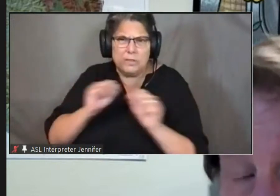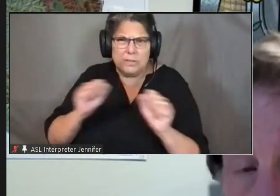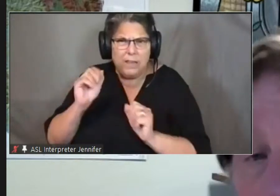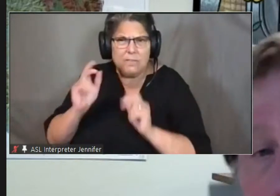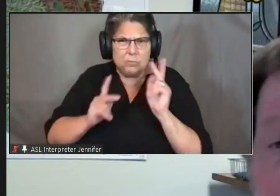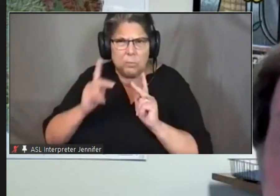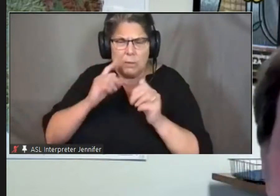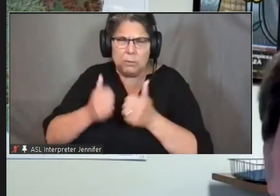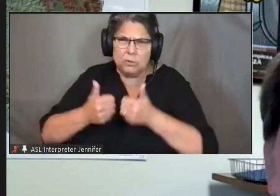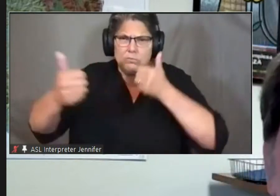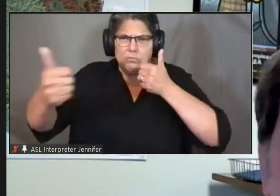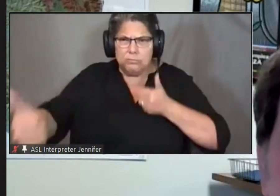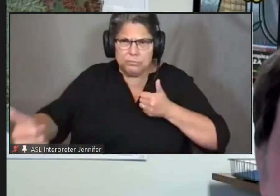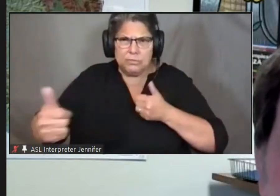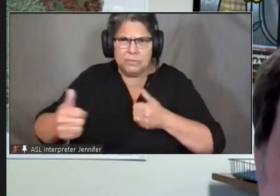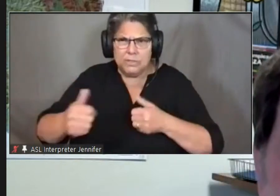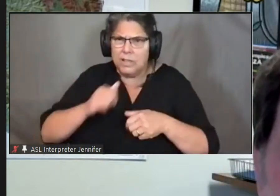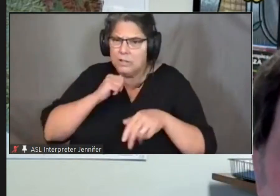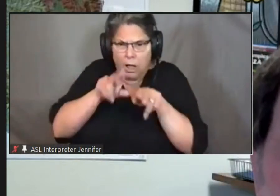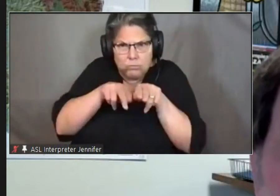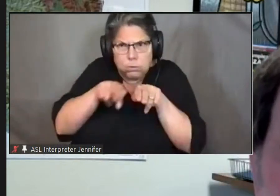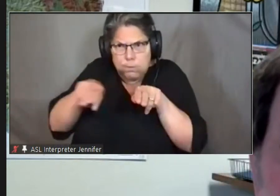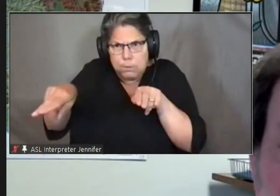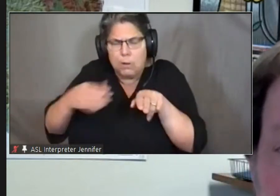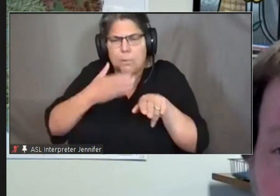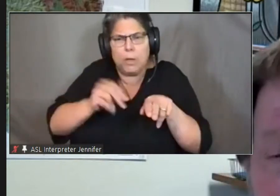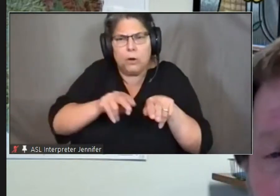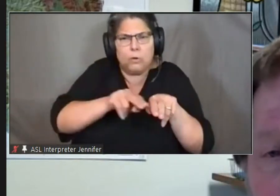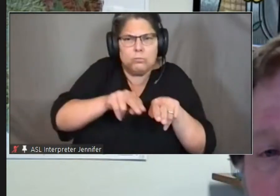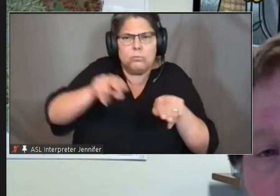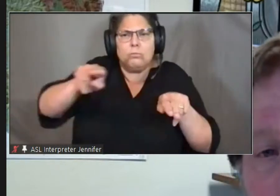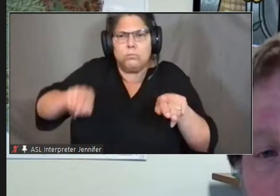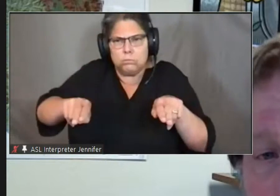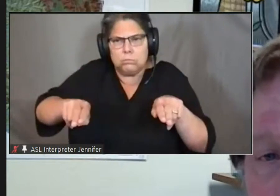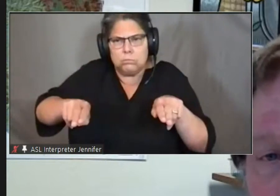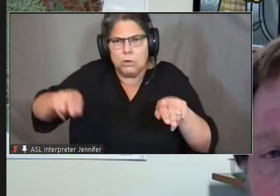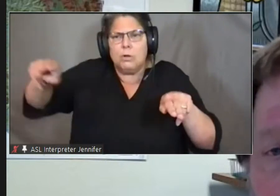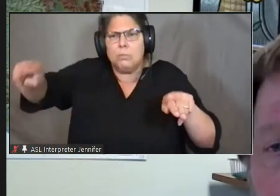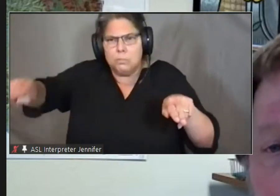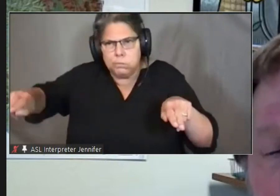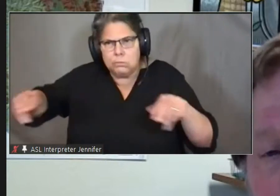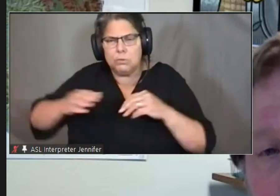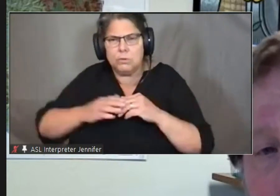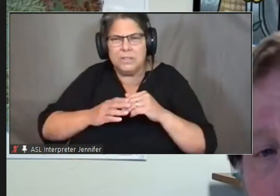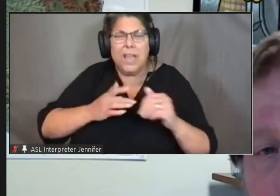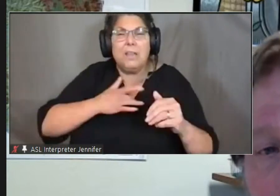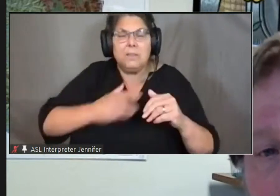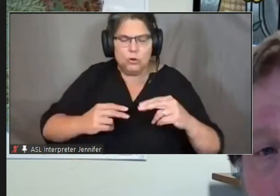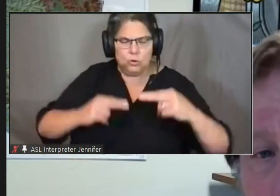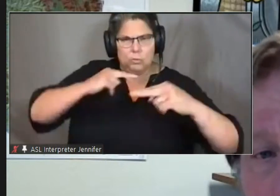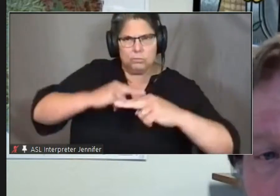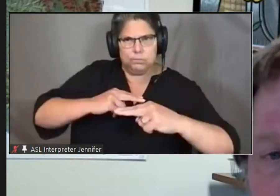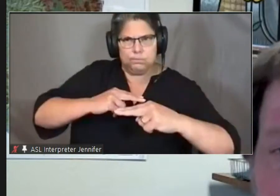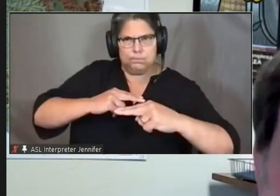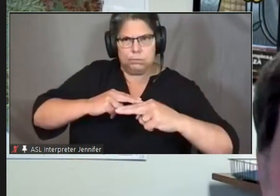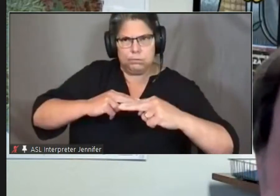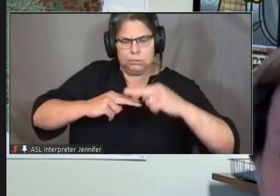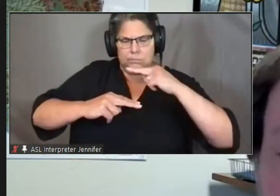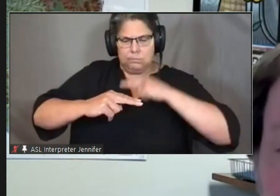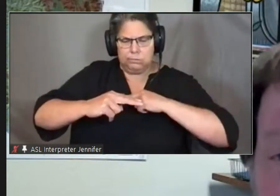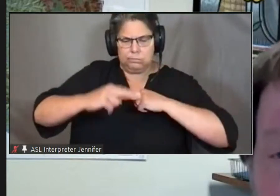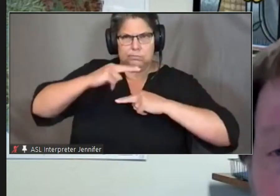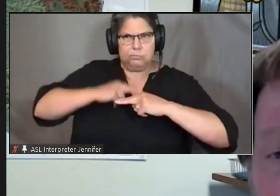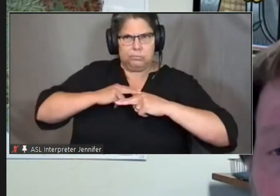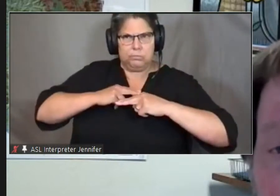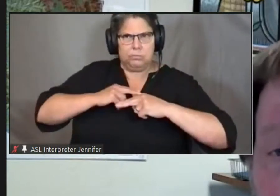distance between their cots. And so for that reason, we usually arrange them head to toe, and we leave a certain amount of space in between. It's also